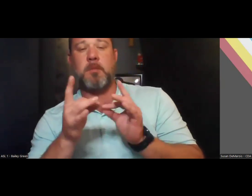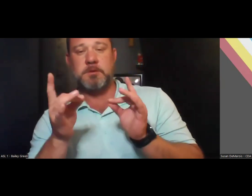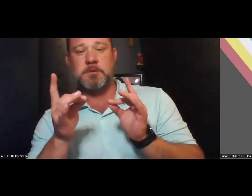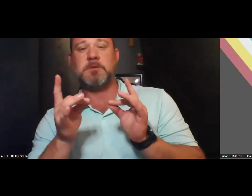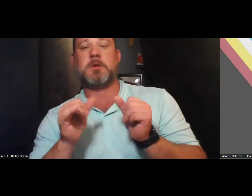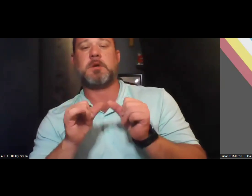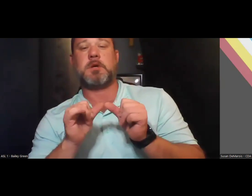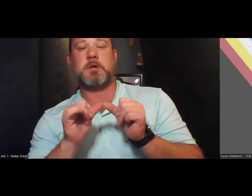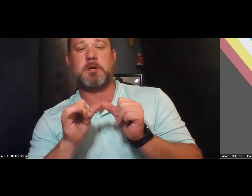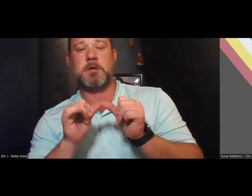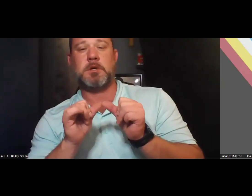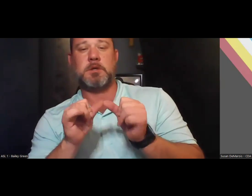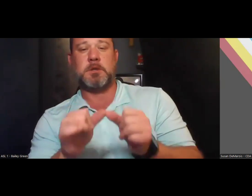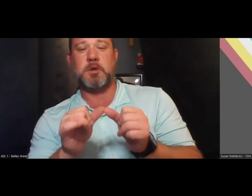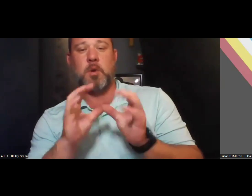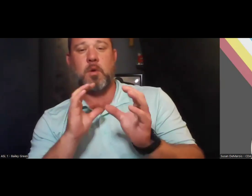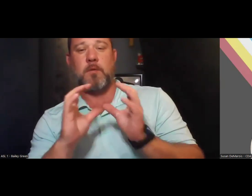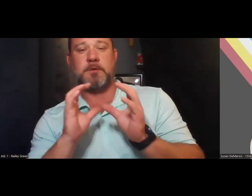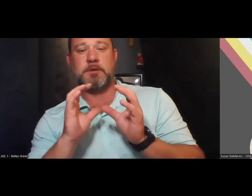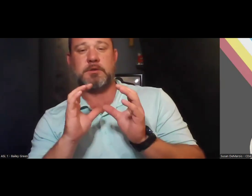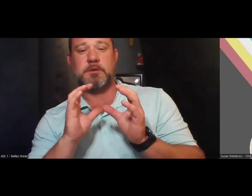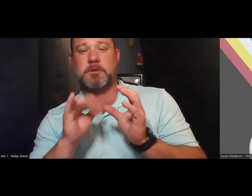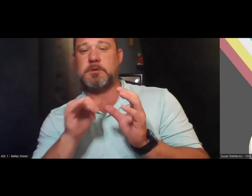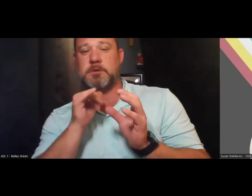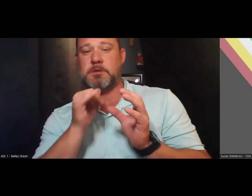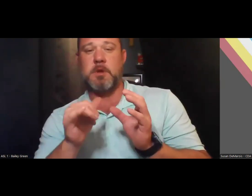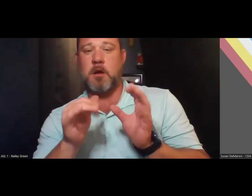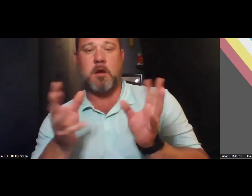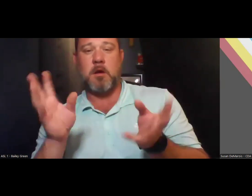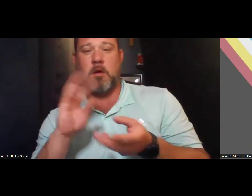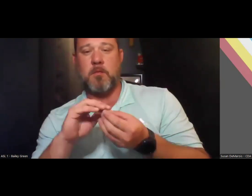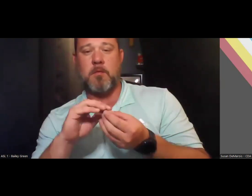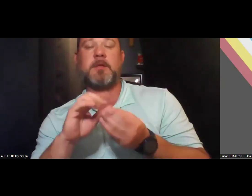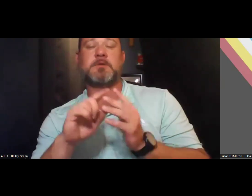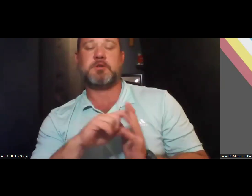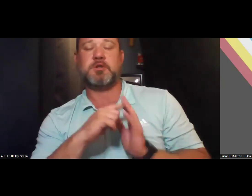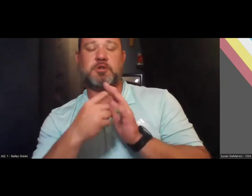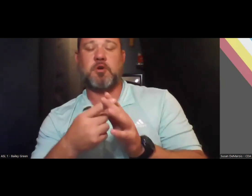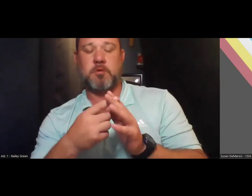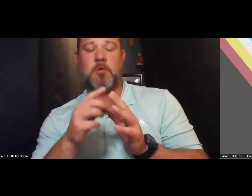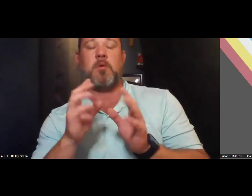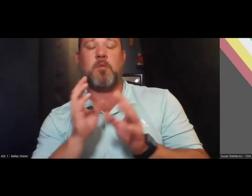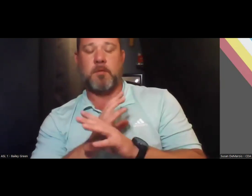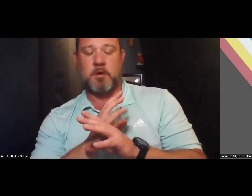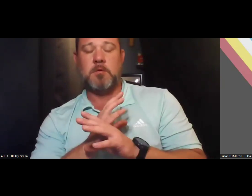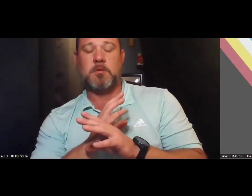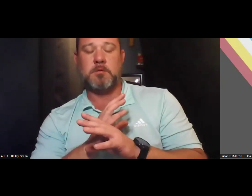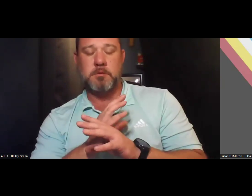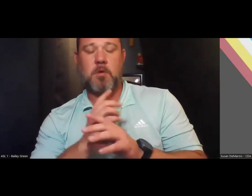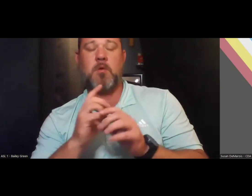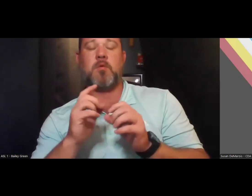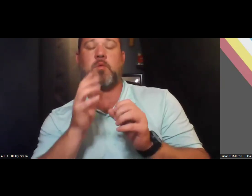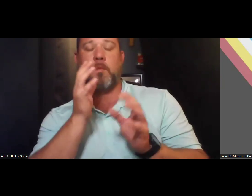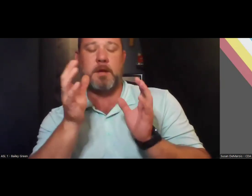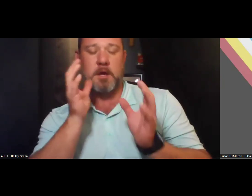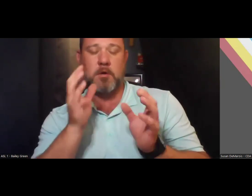to continue the conversation. This is not a culminating webinar, it's a kickoff webinar. So you'll be hearing lots